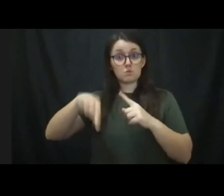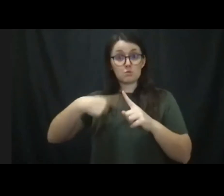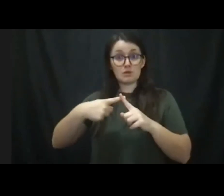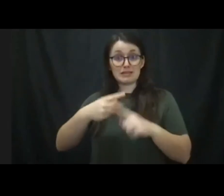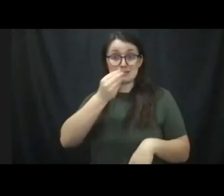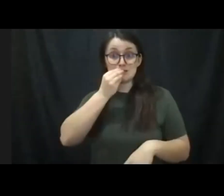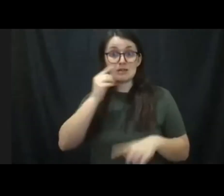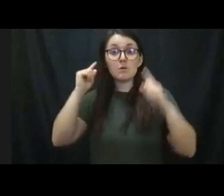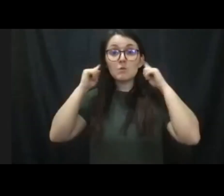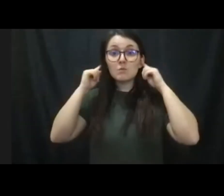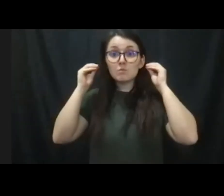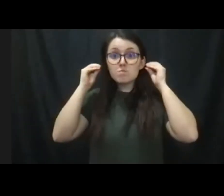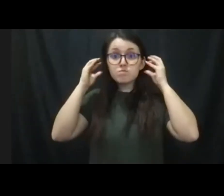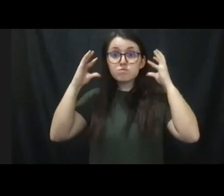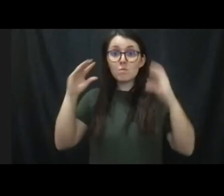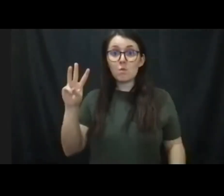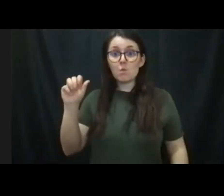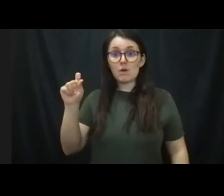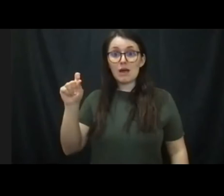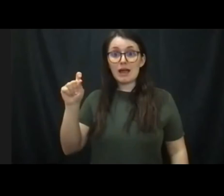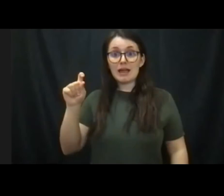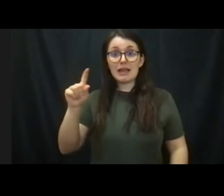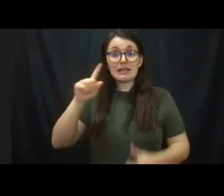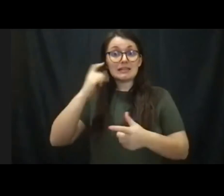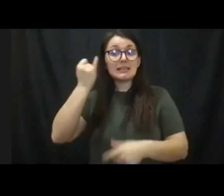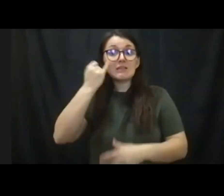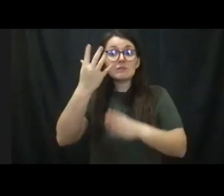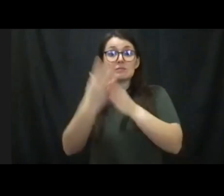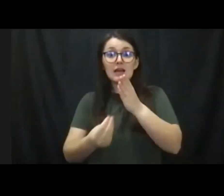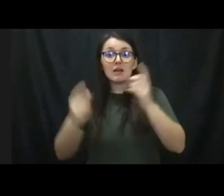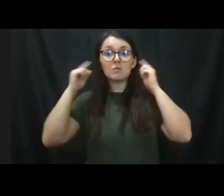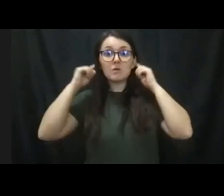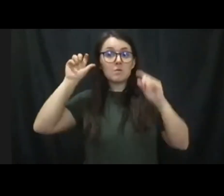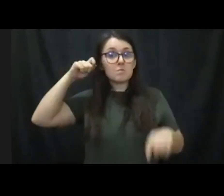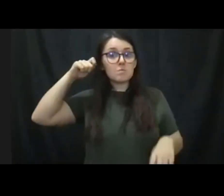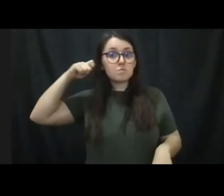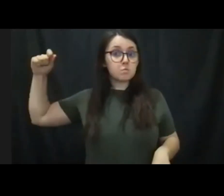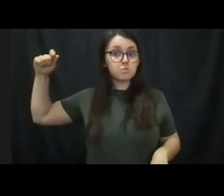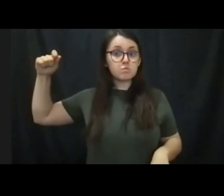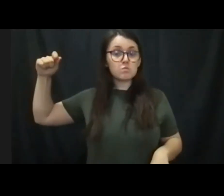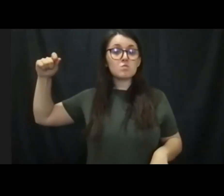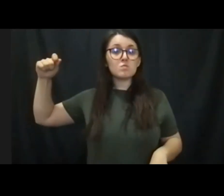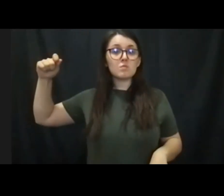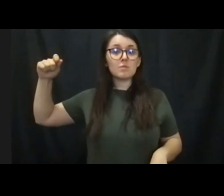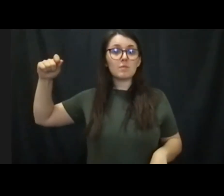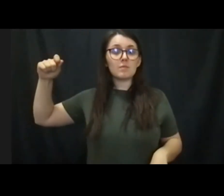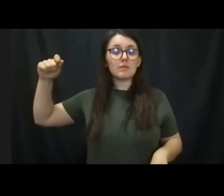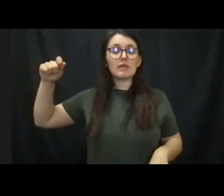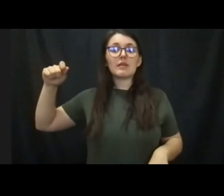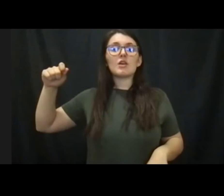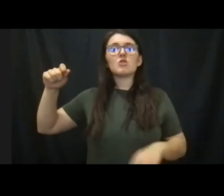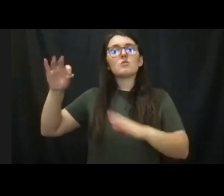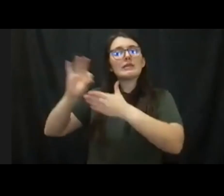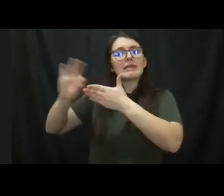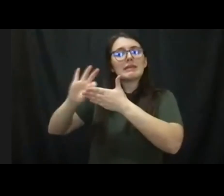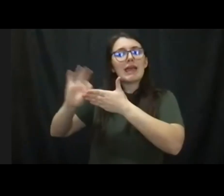they die, they get a whole bunch of wax in their ear. You pull out a waxy earplug, and then just like rings on a tree, you can count how old